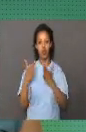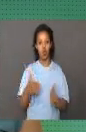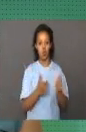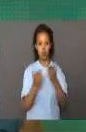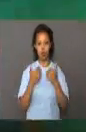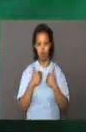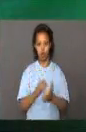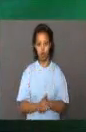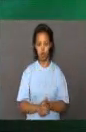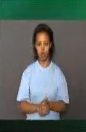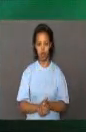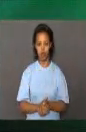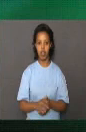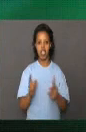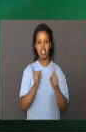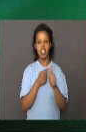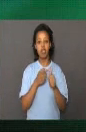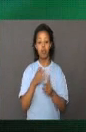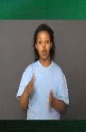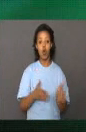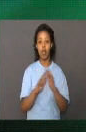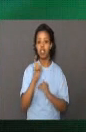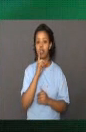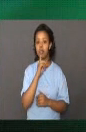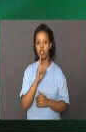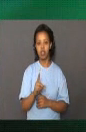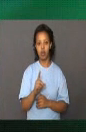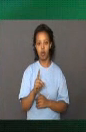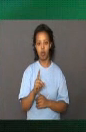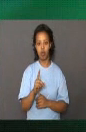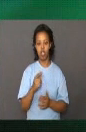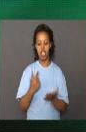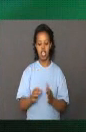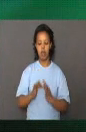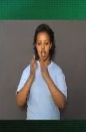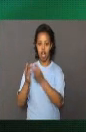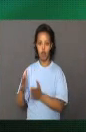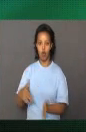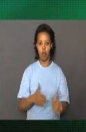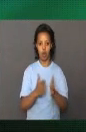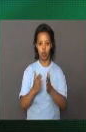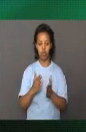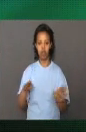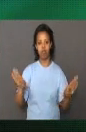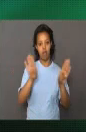AIDS. The first is to break the transmission pathway.